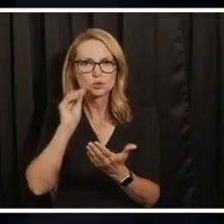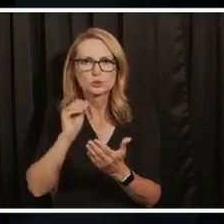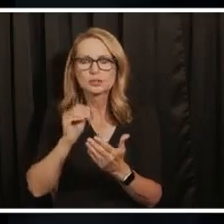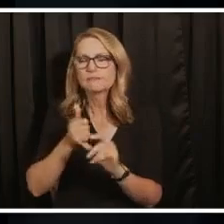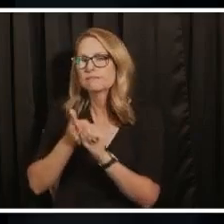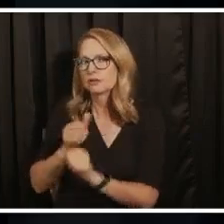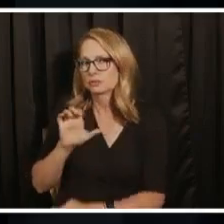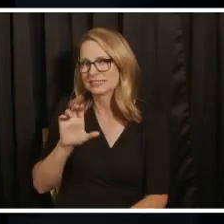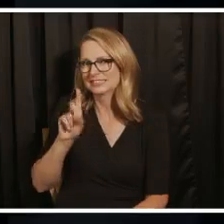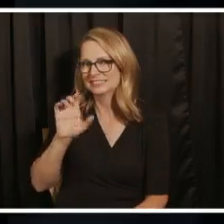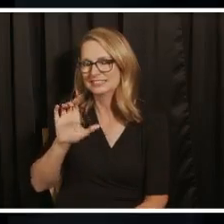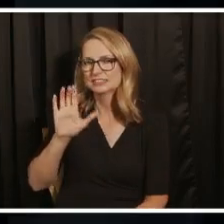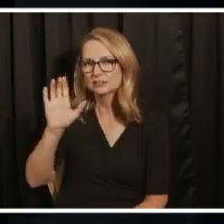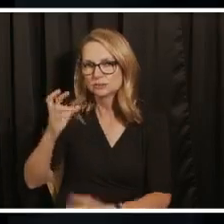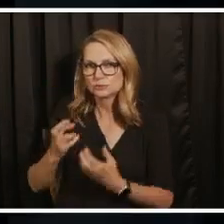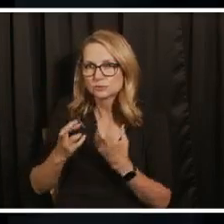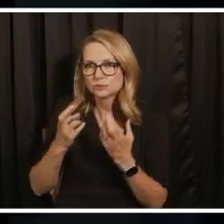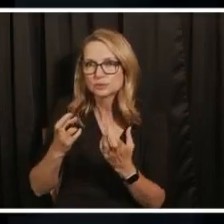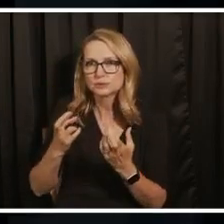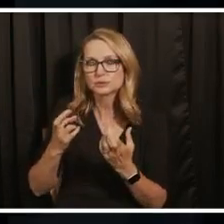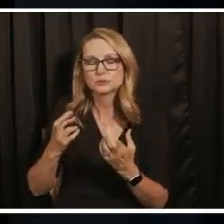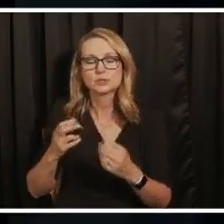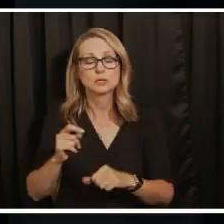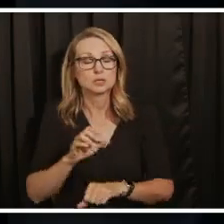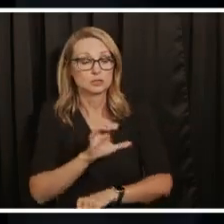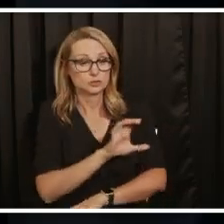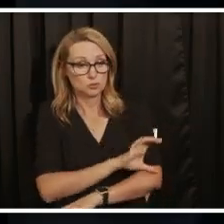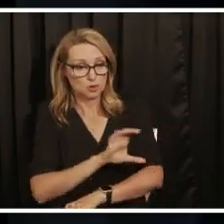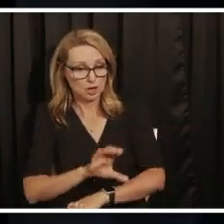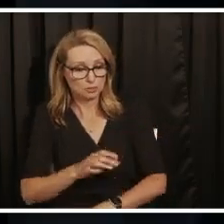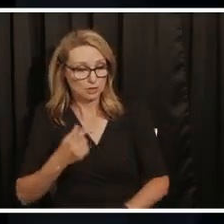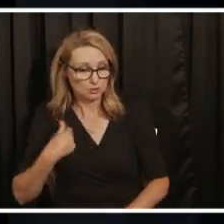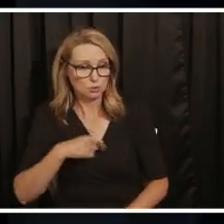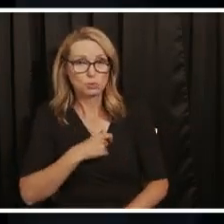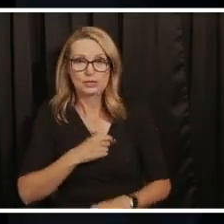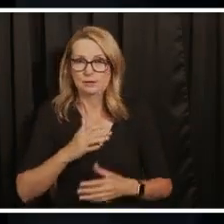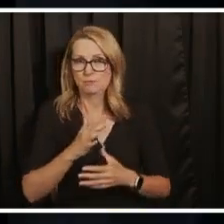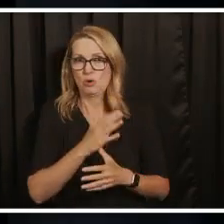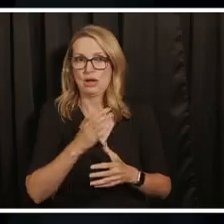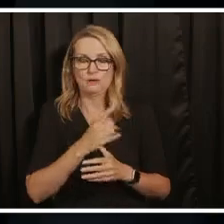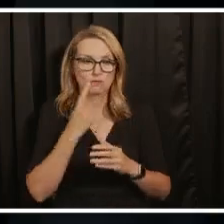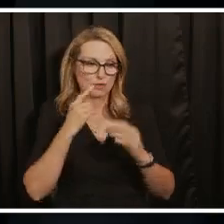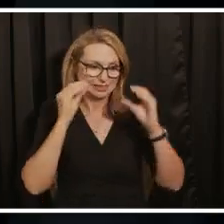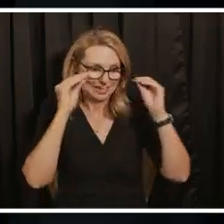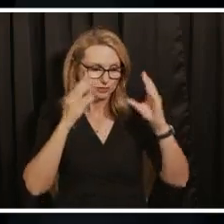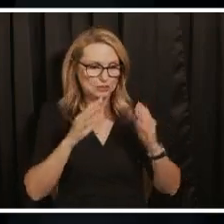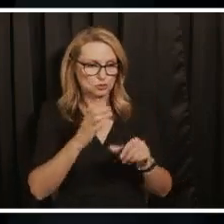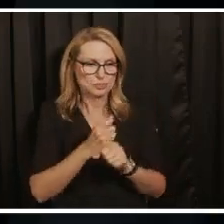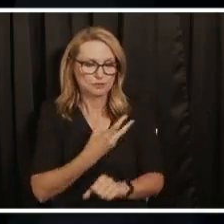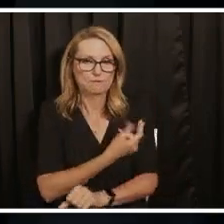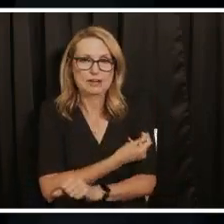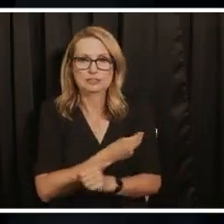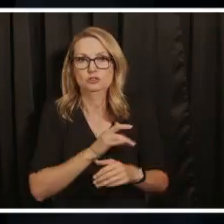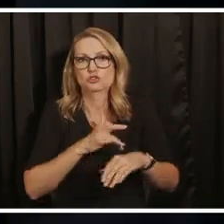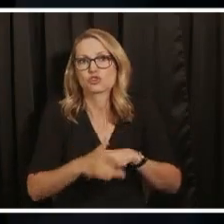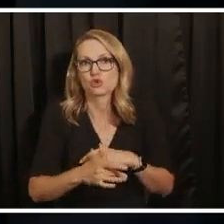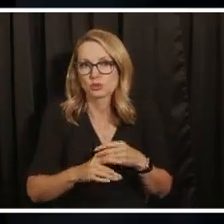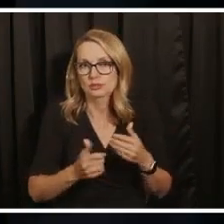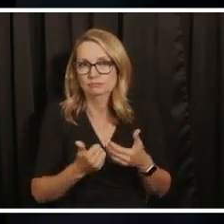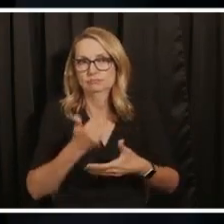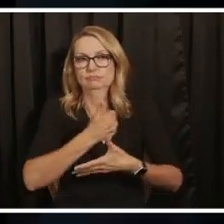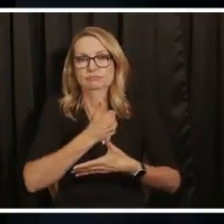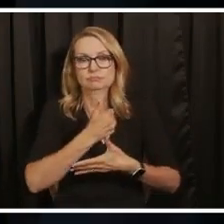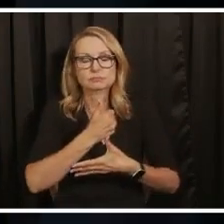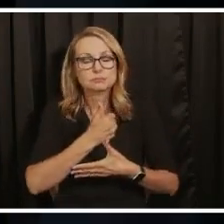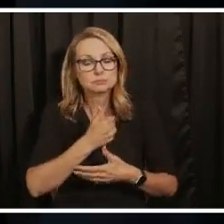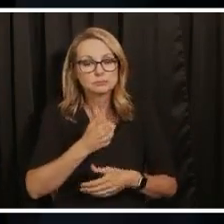recommendations. Colorado prioritized educators for vaccine distribution early on to help get schools back. I got to join many